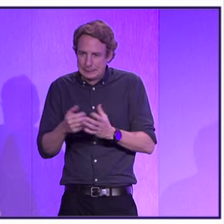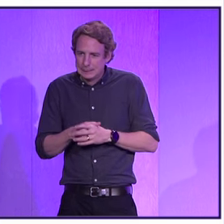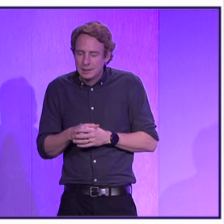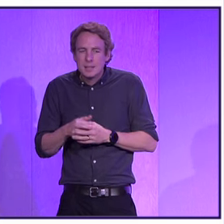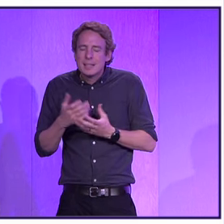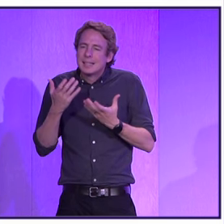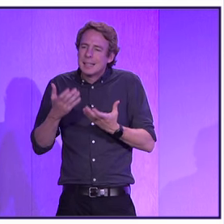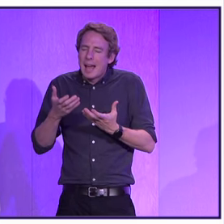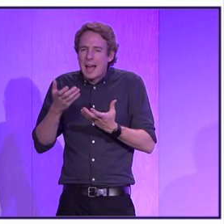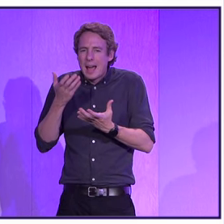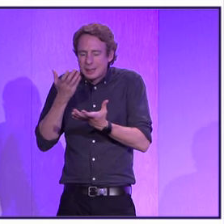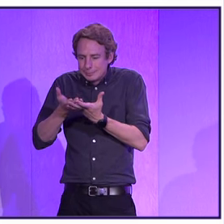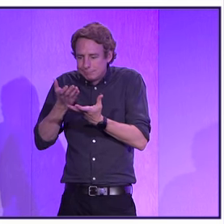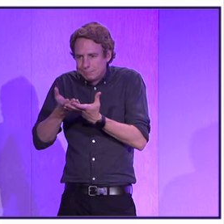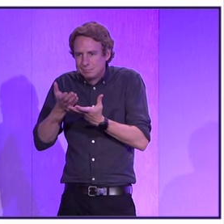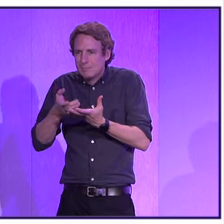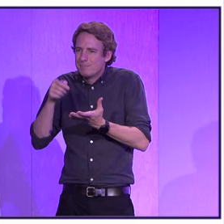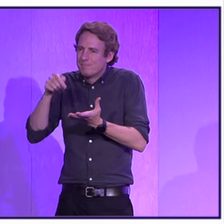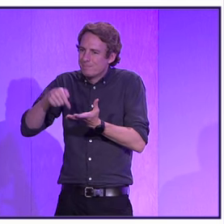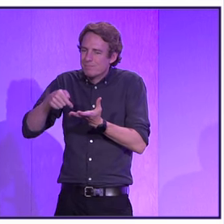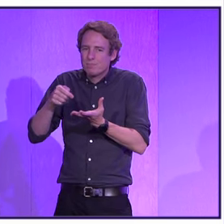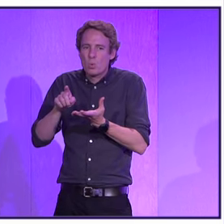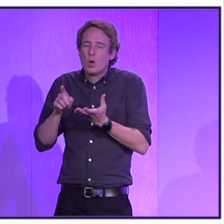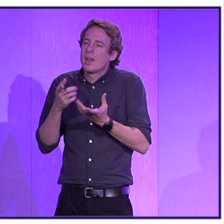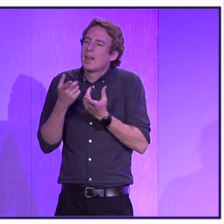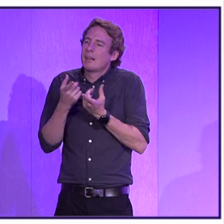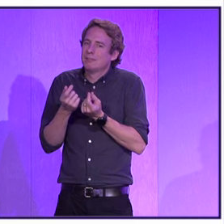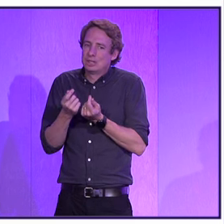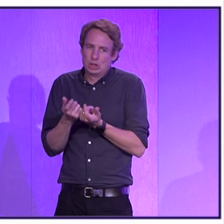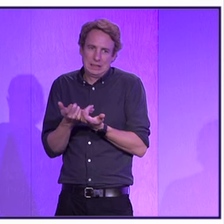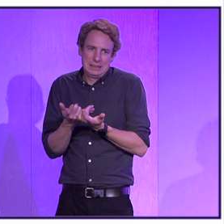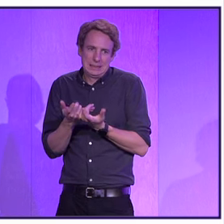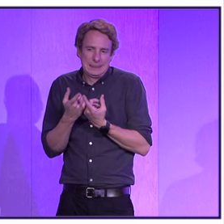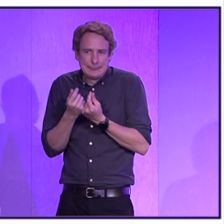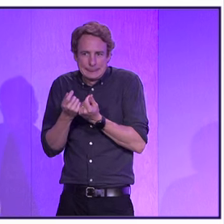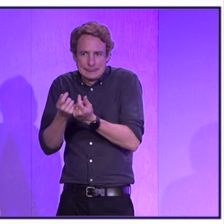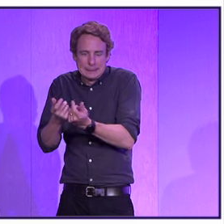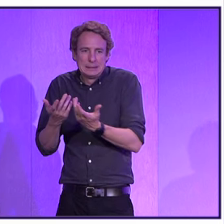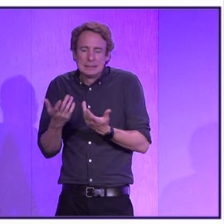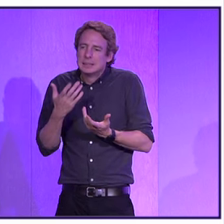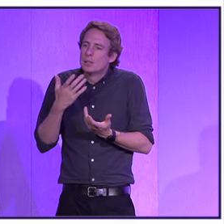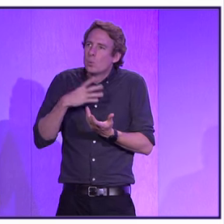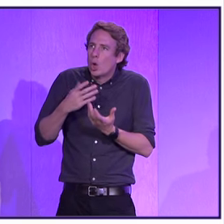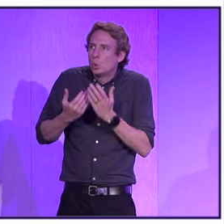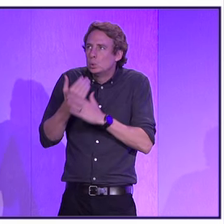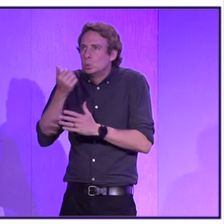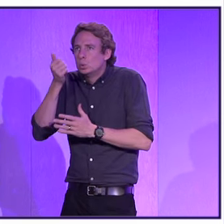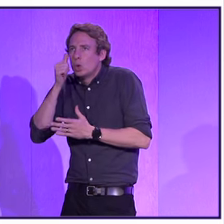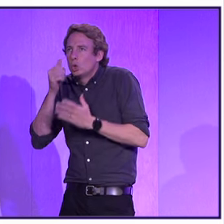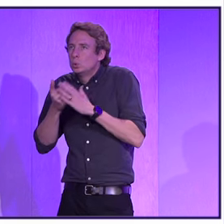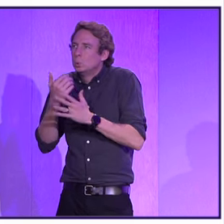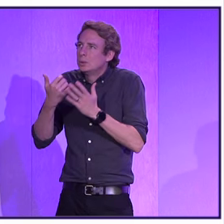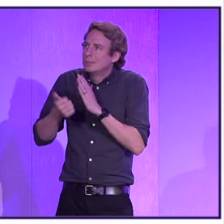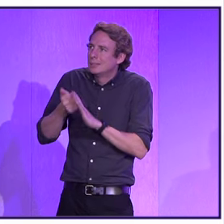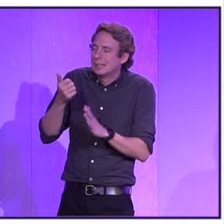And we've tended to focus more and more on the efficiency with which we can imbibe knowledge and grasp new skills and ship